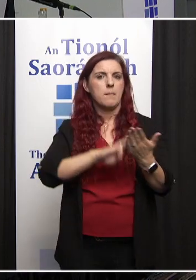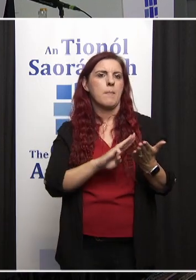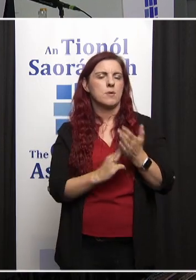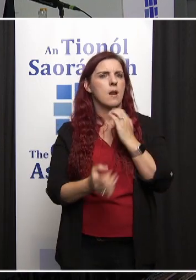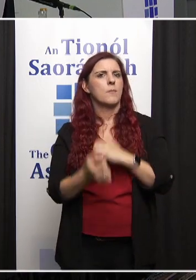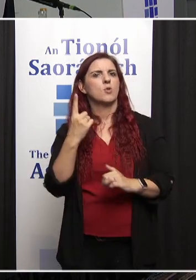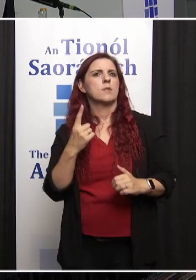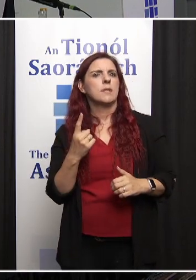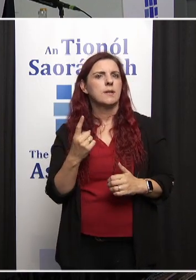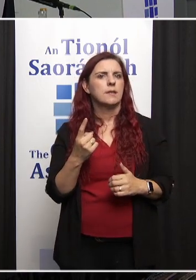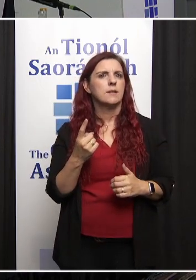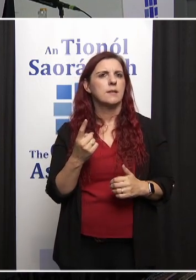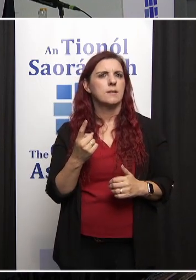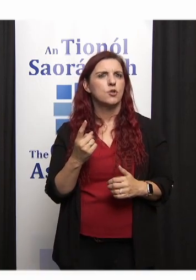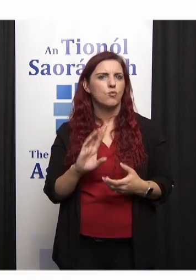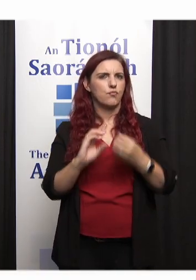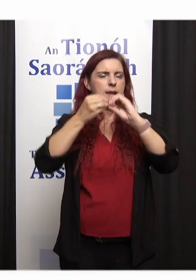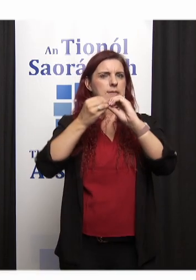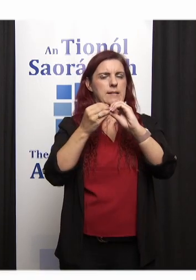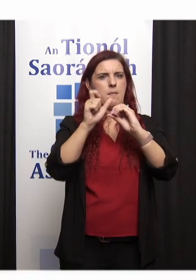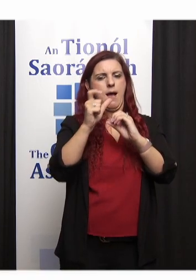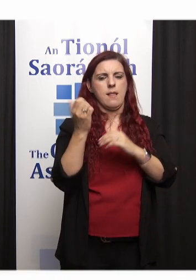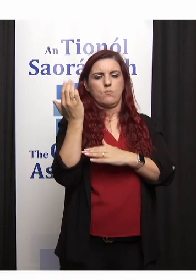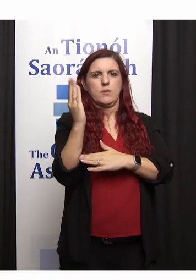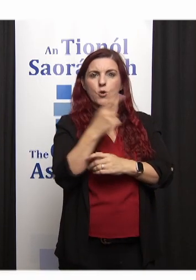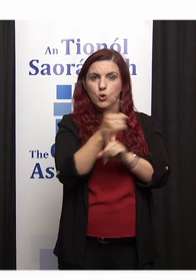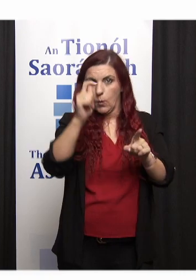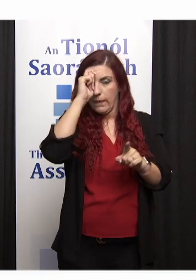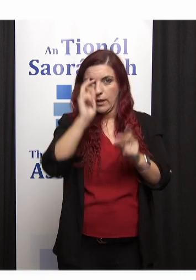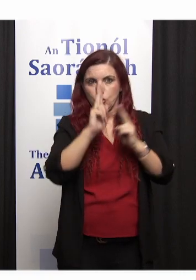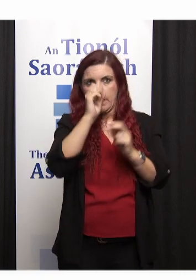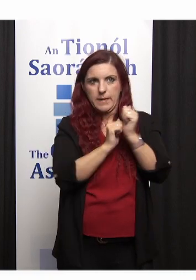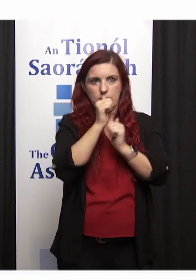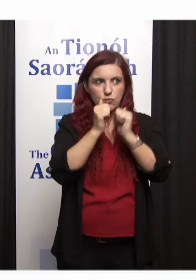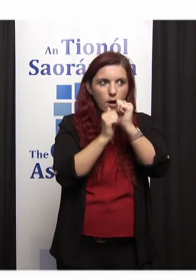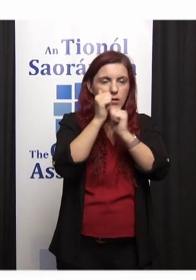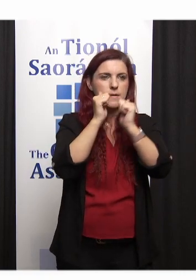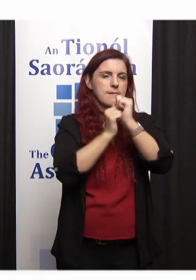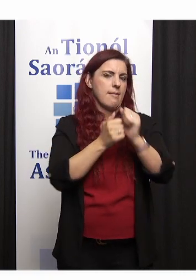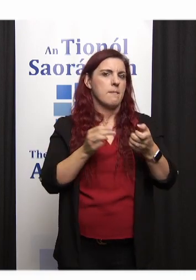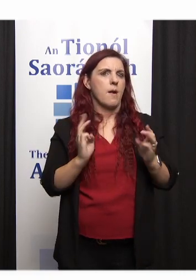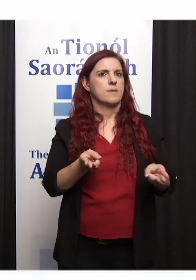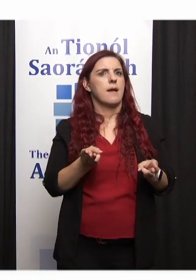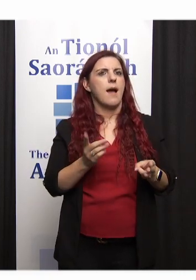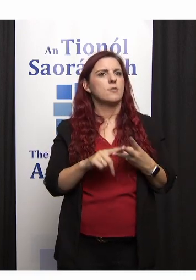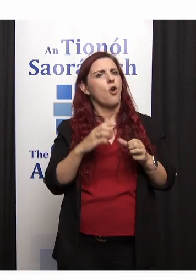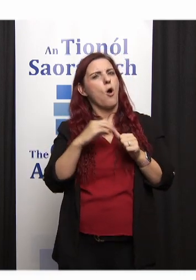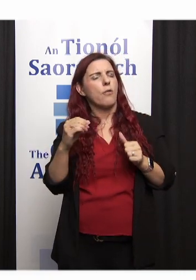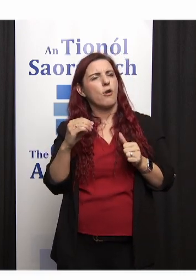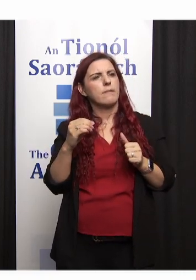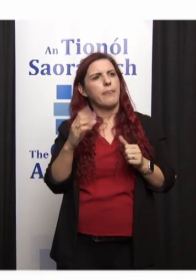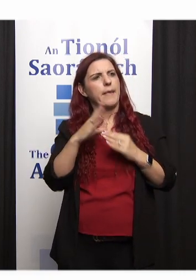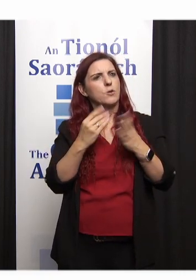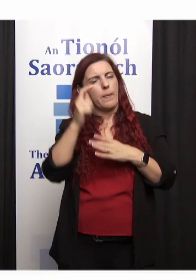on a small presentation what you think should be the structures, the devolved powers, and other matters that you consider